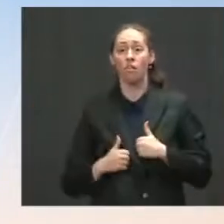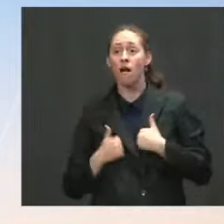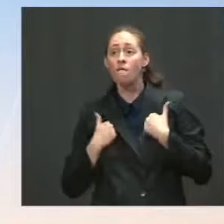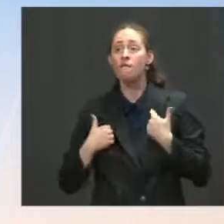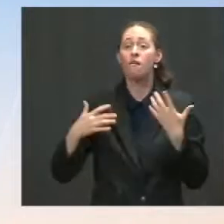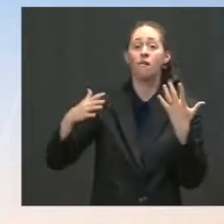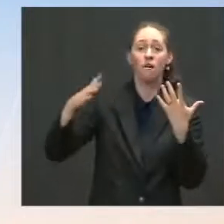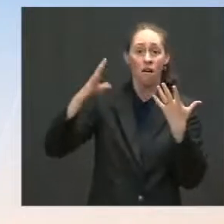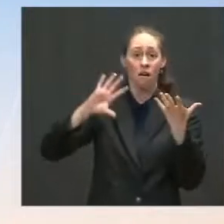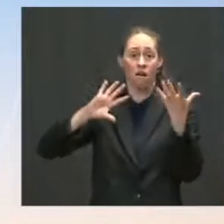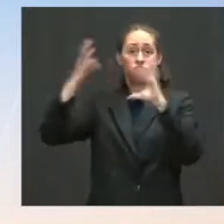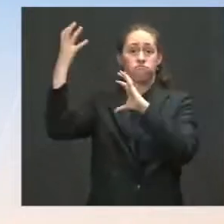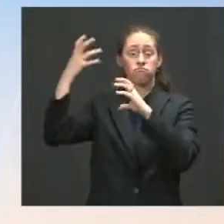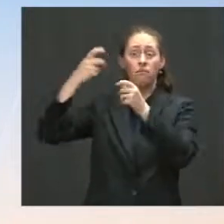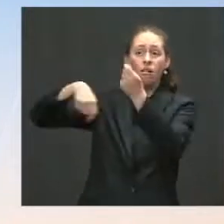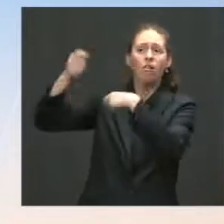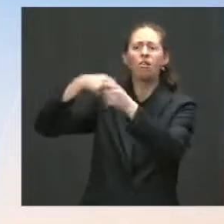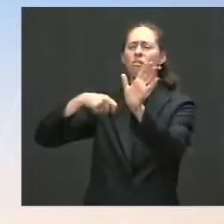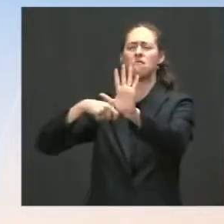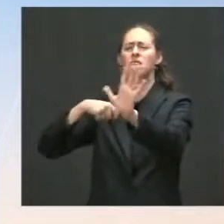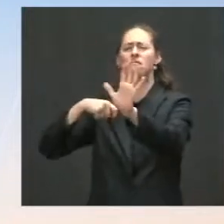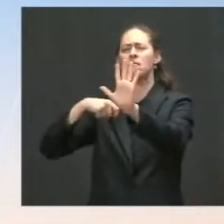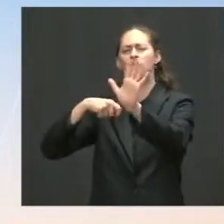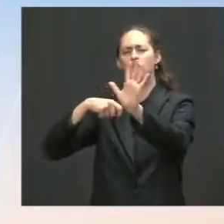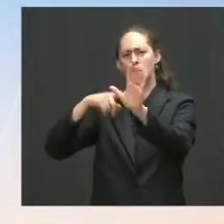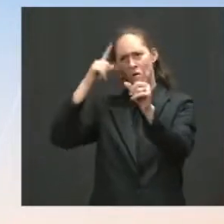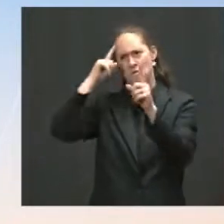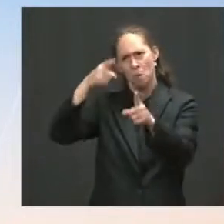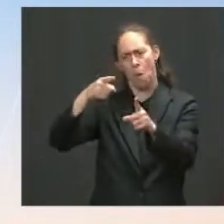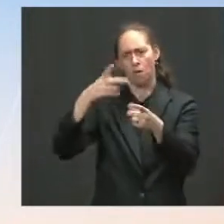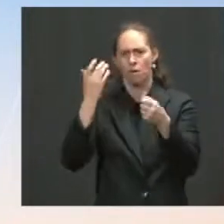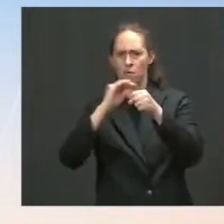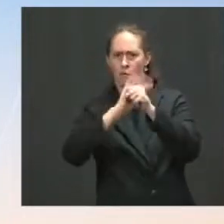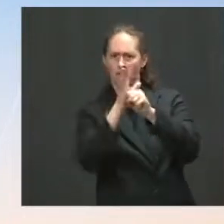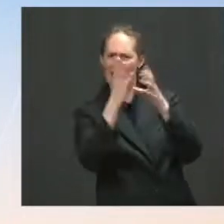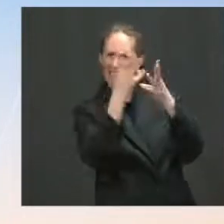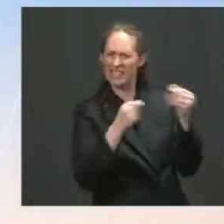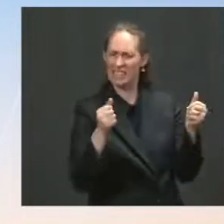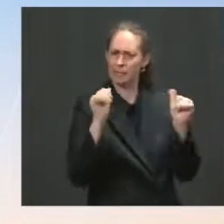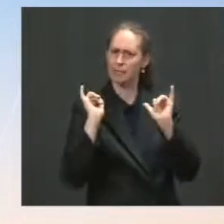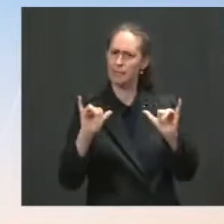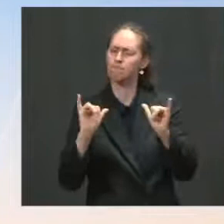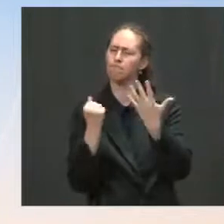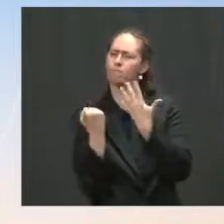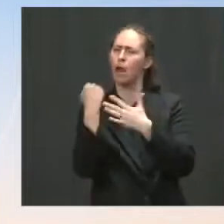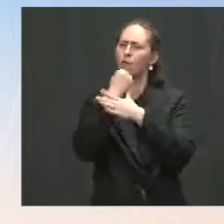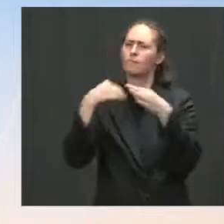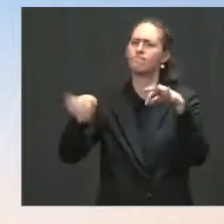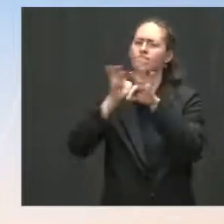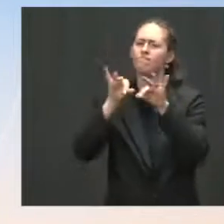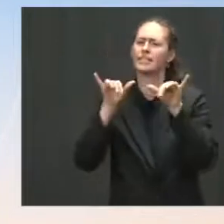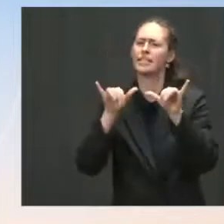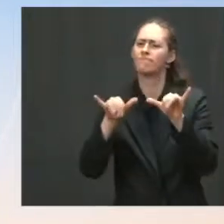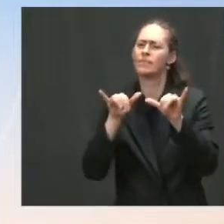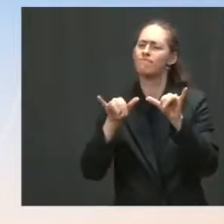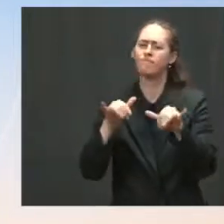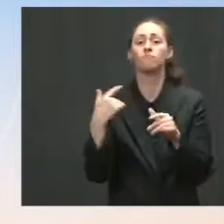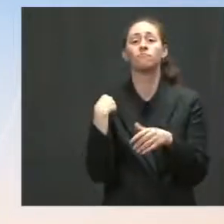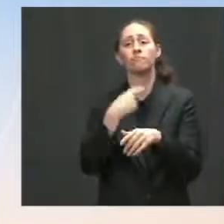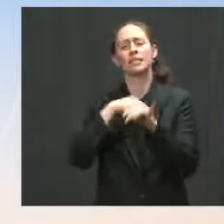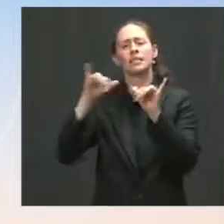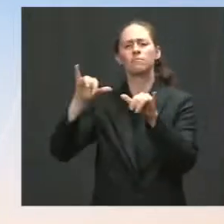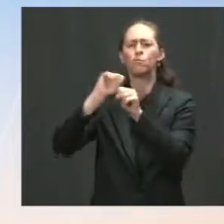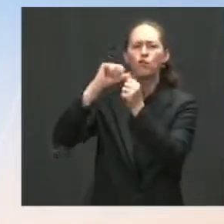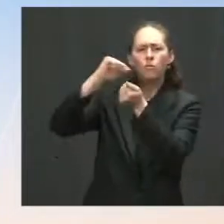fight COVID. And we're going to continue to work with the administration in New York, with leaders in New York to continue to fight